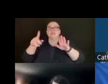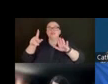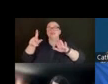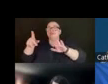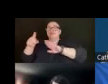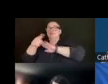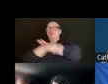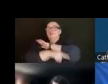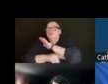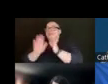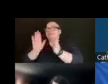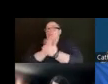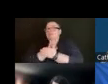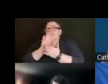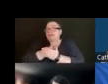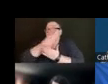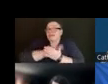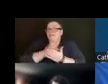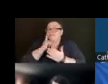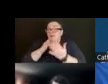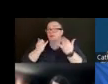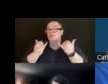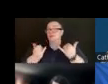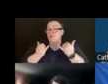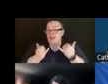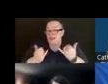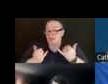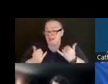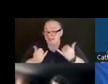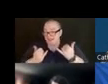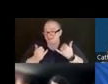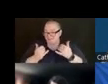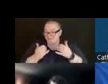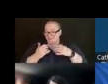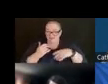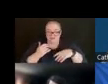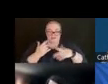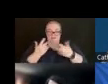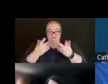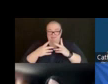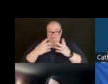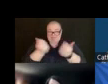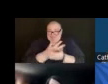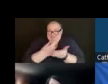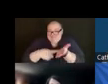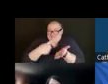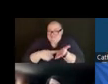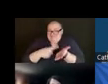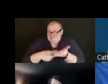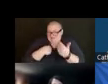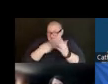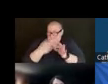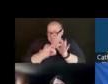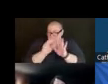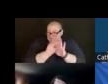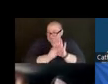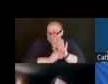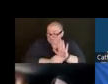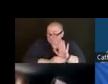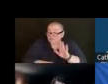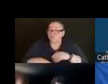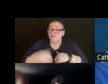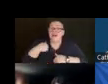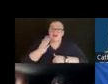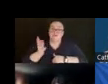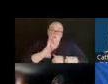Housing in a Month's Worth of Tweets. And when you're ready to develop a housing strategy, consider participating in our 5-part virtual